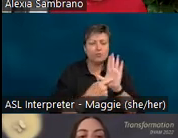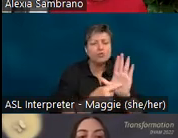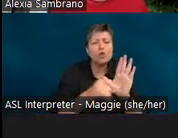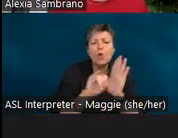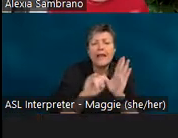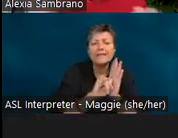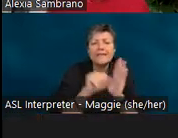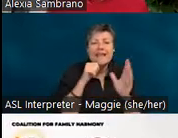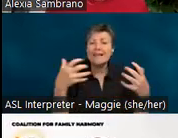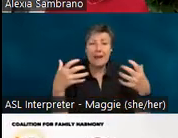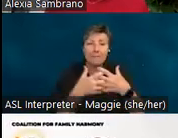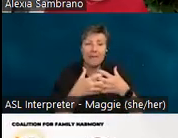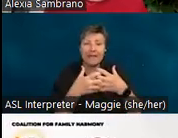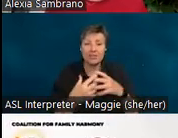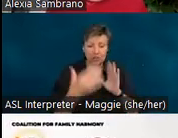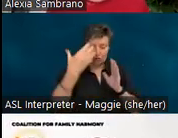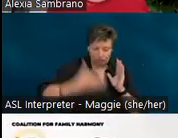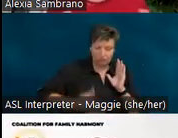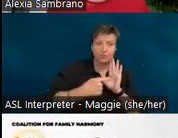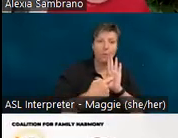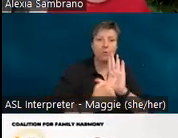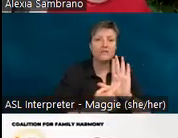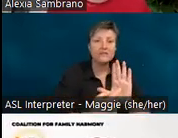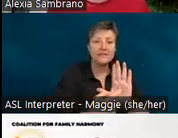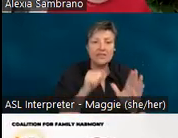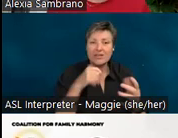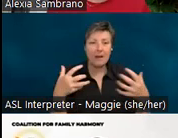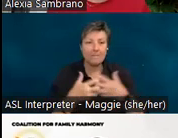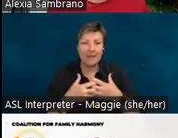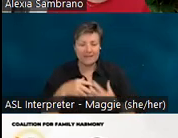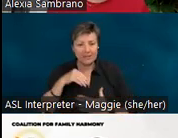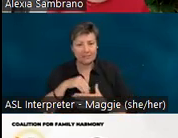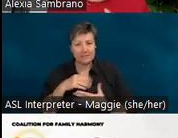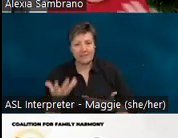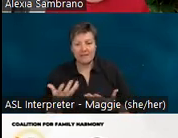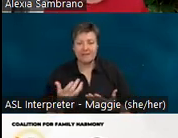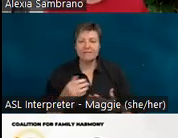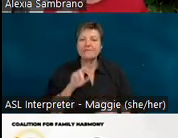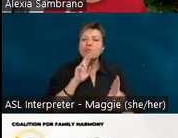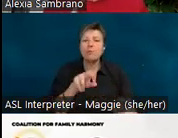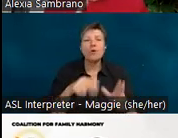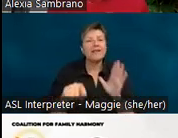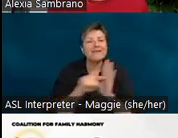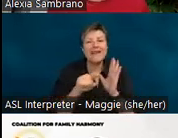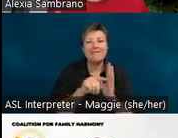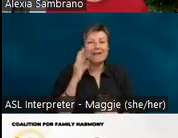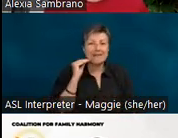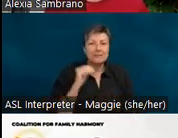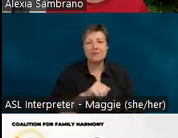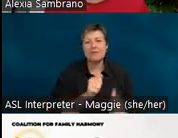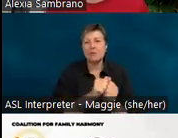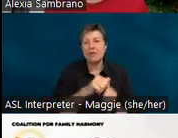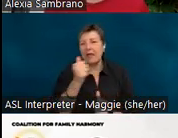match their presentation reported experiencing negative experiences with other folks, whether it be in the